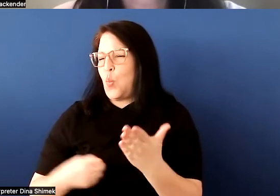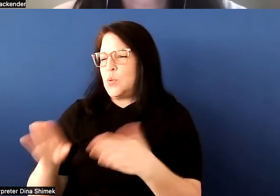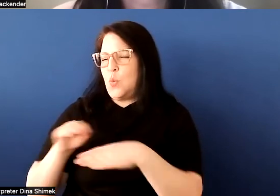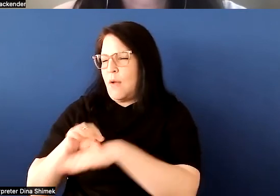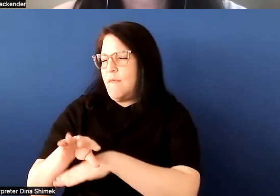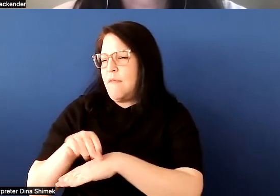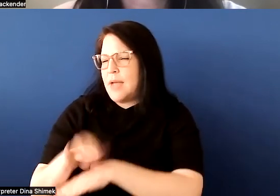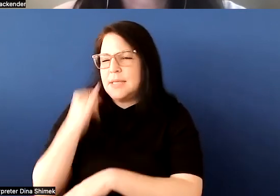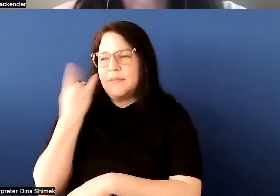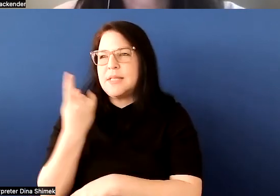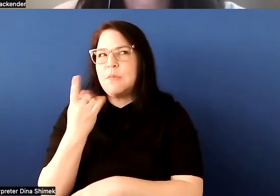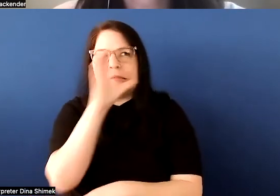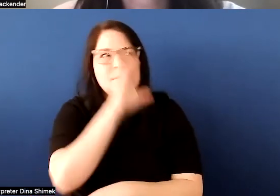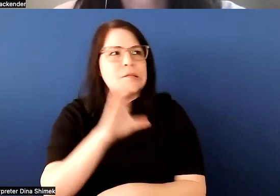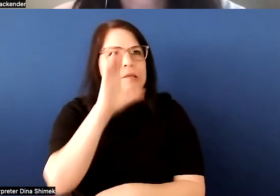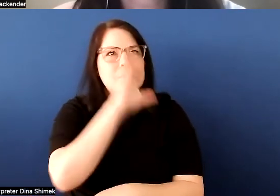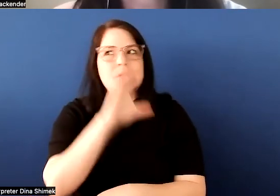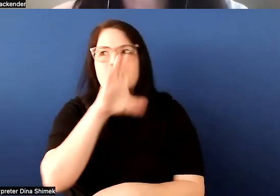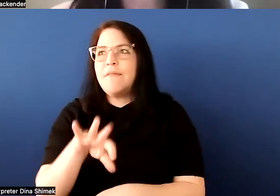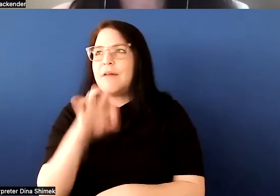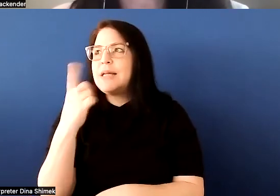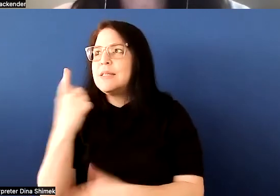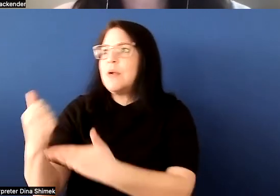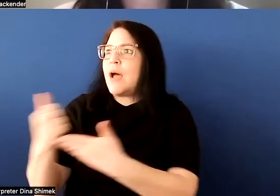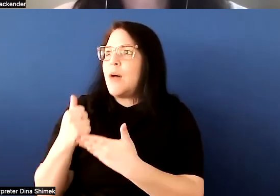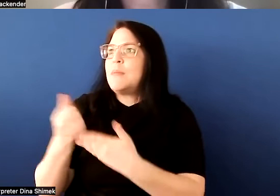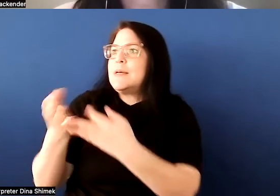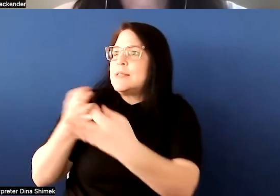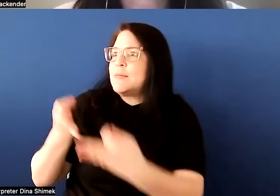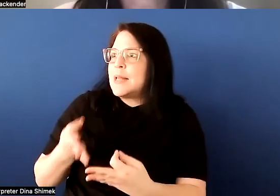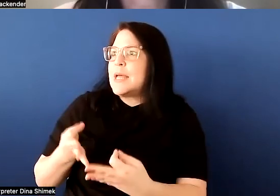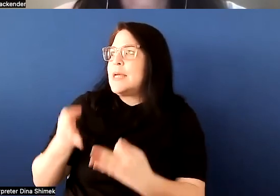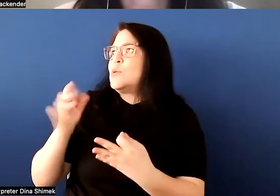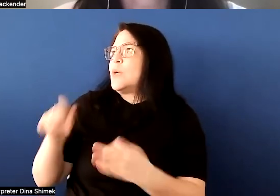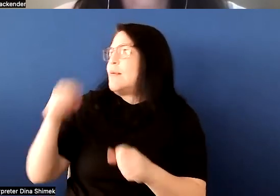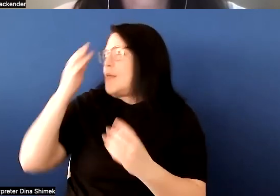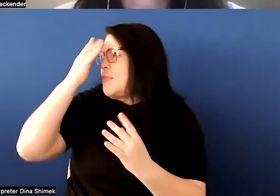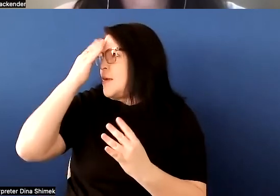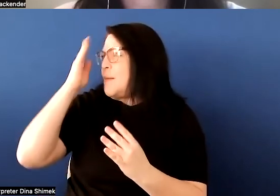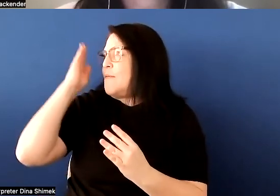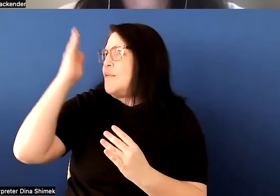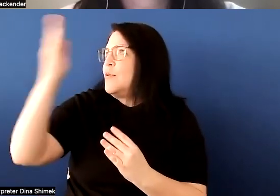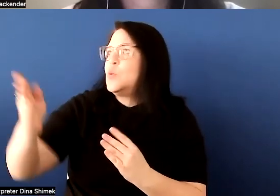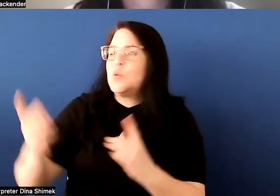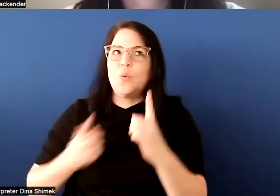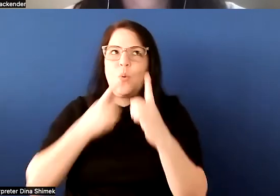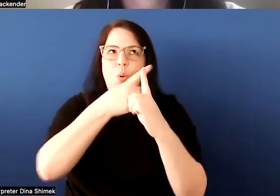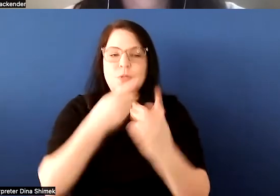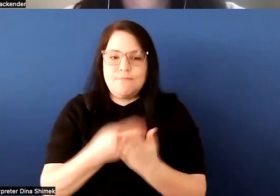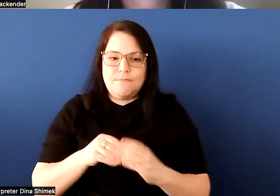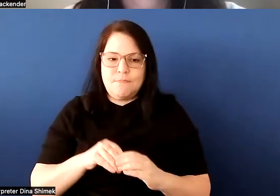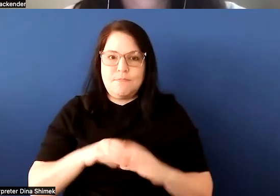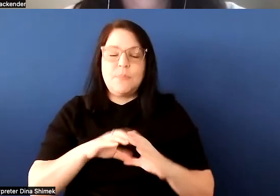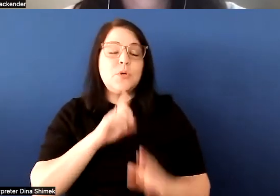give, when someone's kind of on the hunt for someone who can kind of help them start thinking about long-term savings goals?